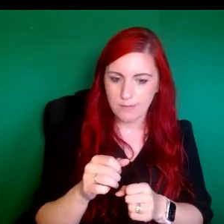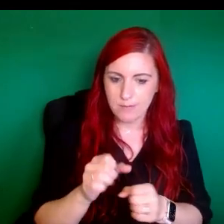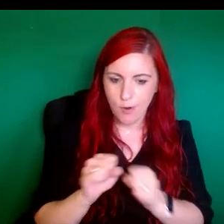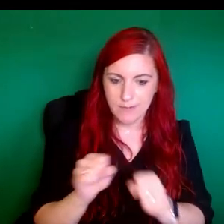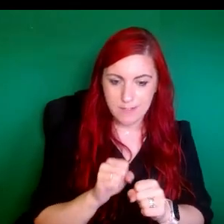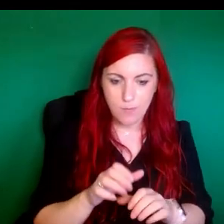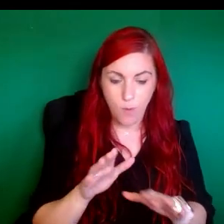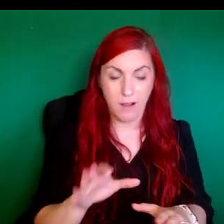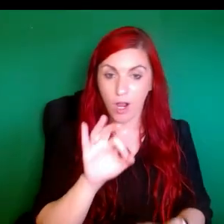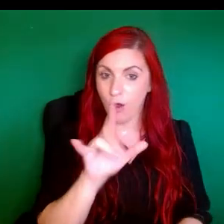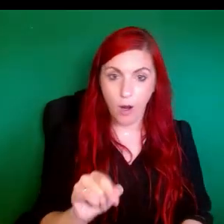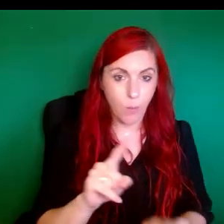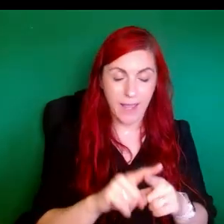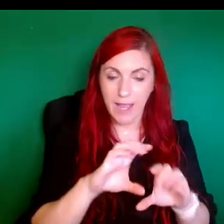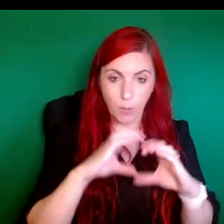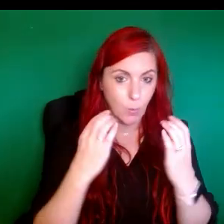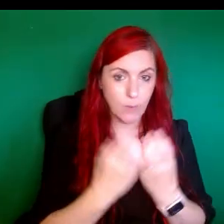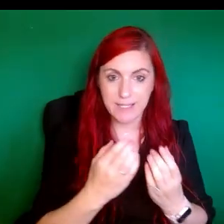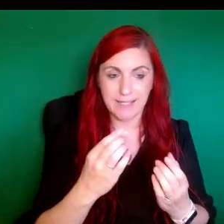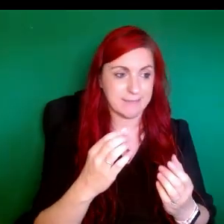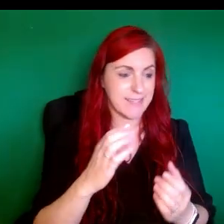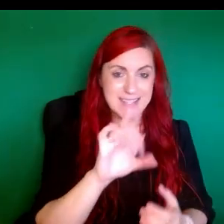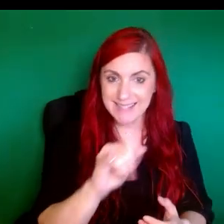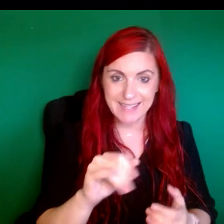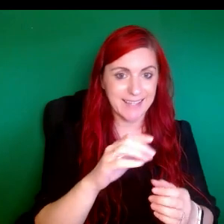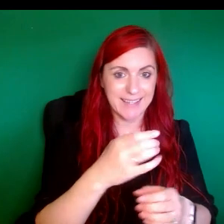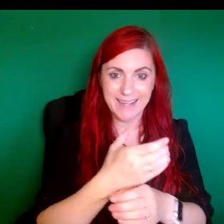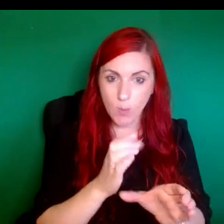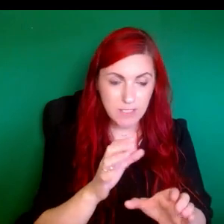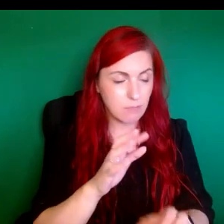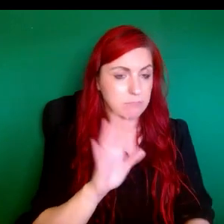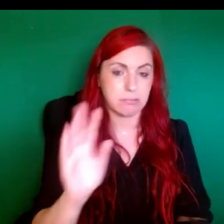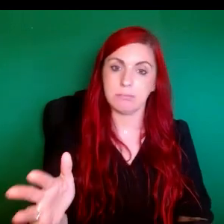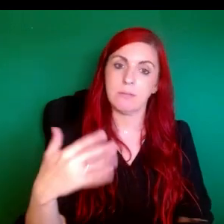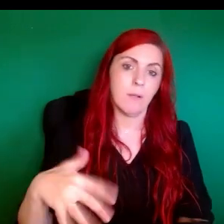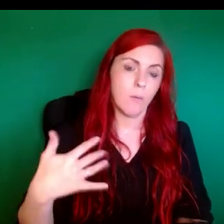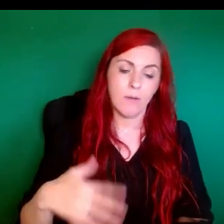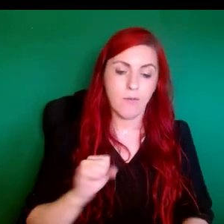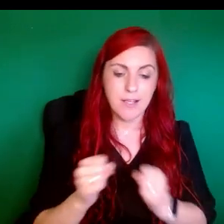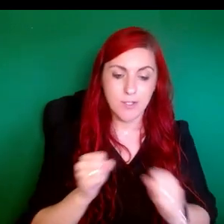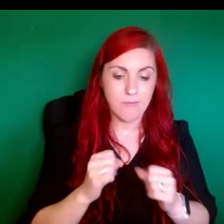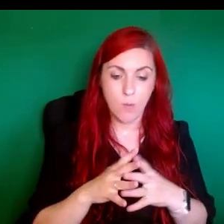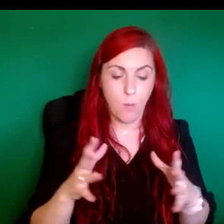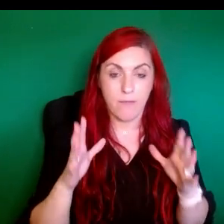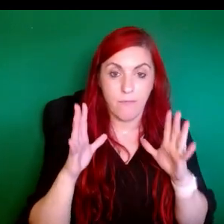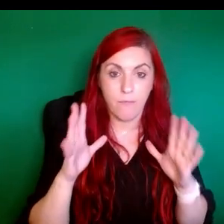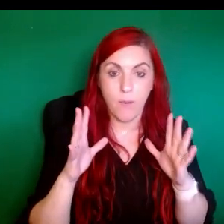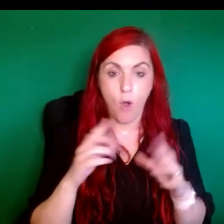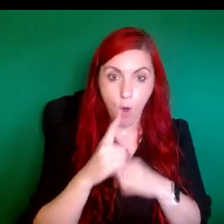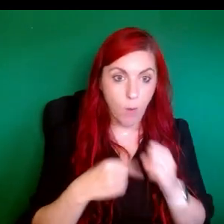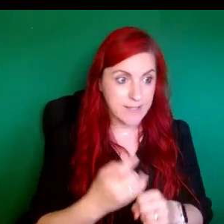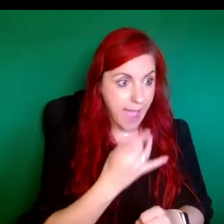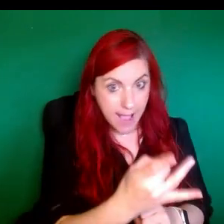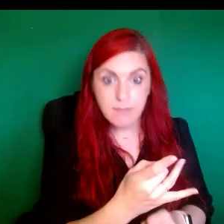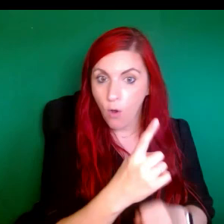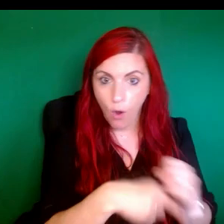phenomenal for our service. I mean, there isn't a thing I think that we've ever put an ask out for that we haven't got. The support of the community has meant that